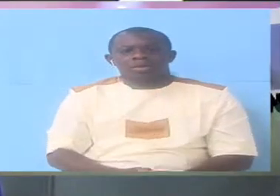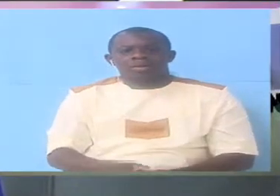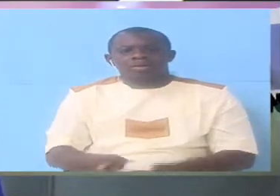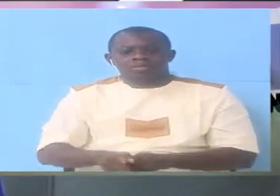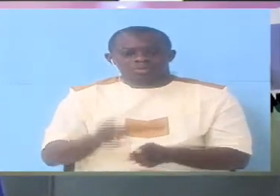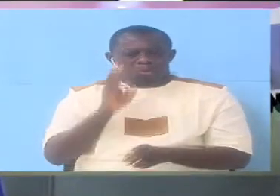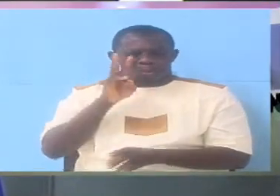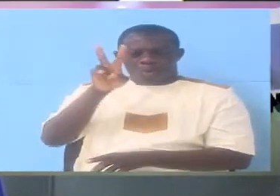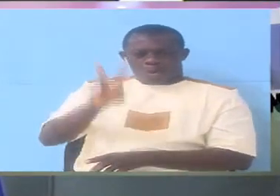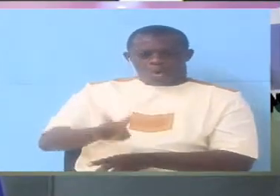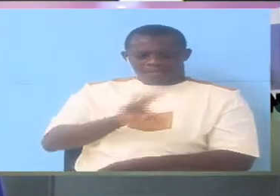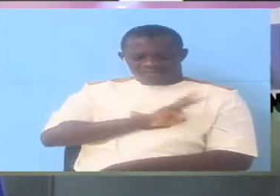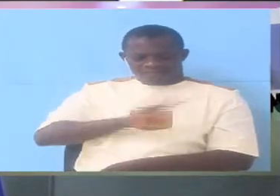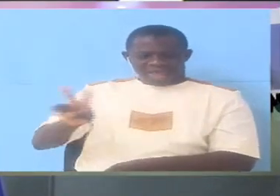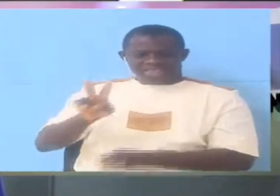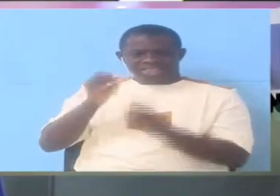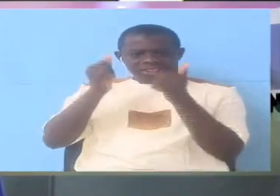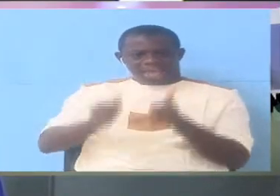fila kanya nale.